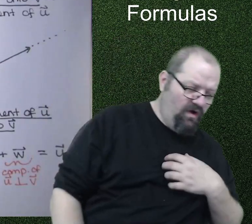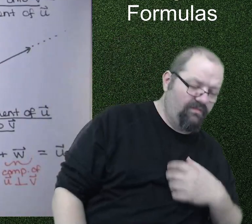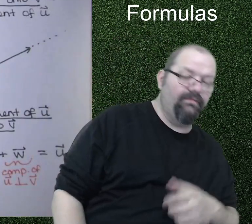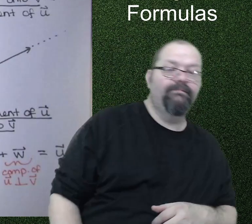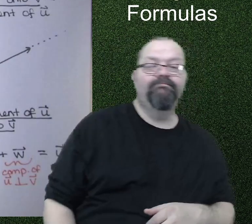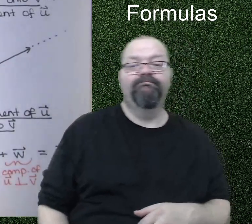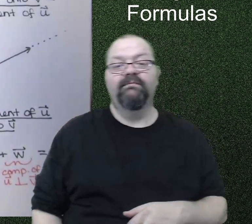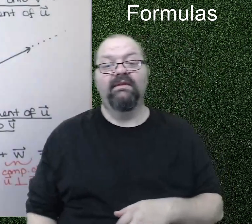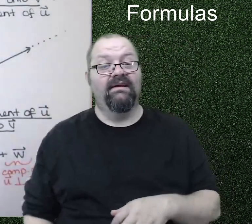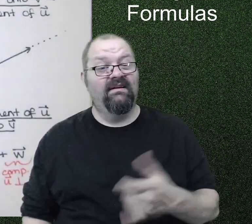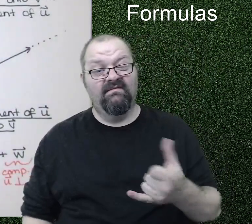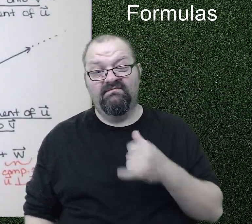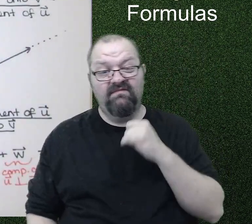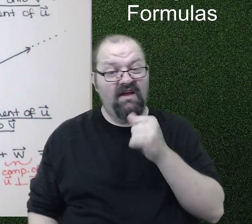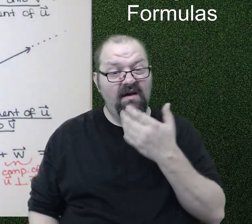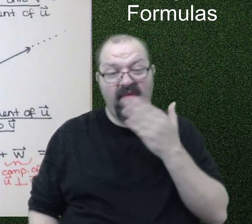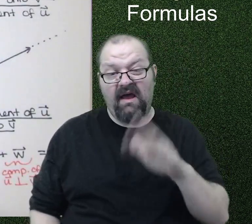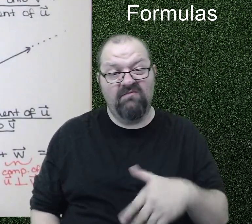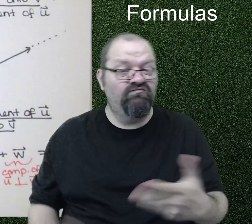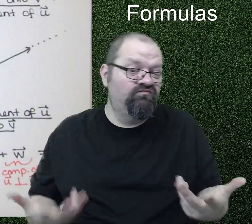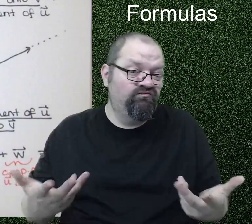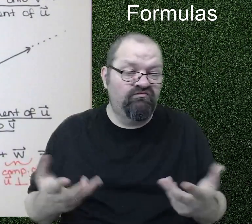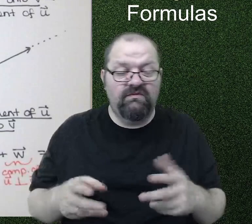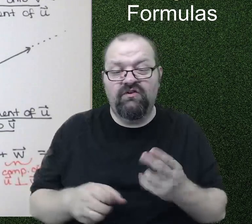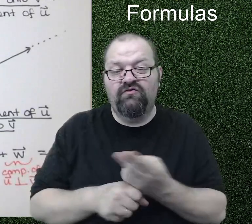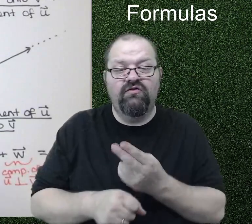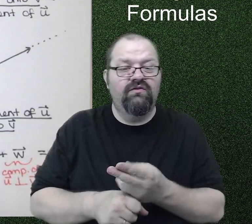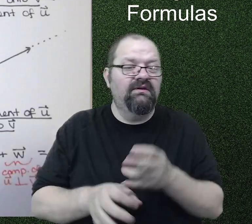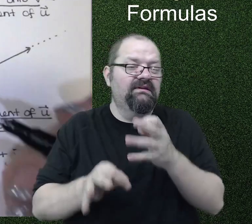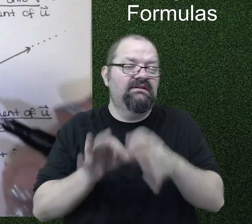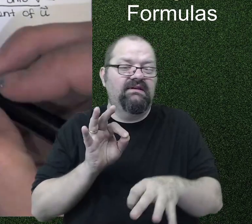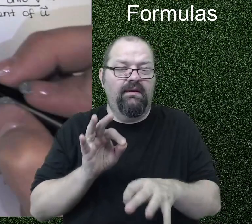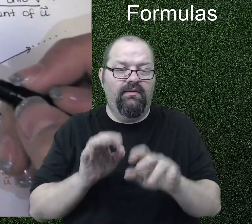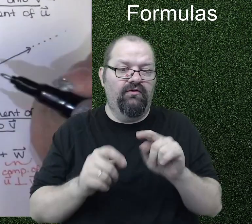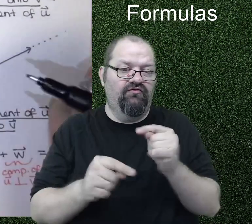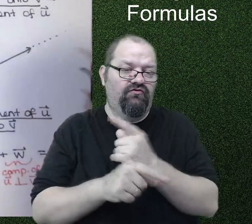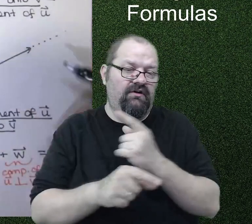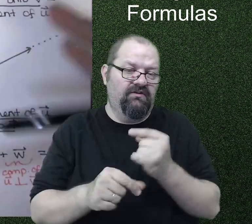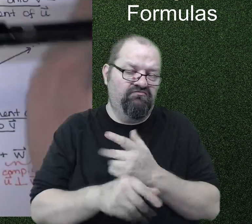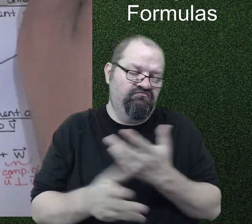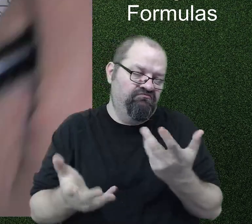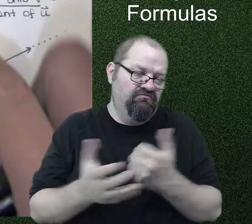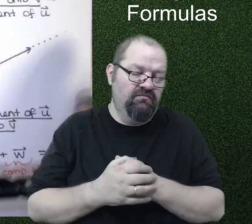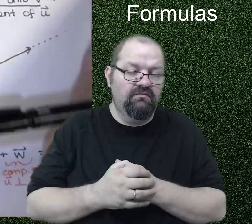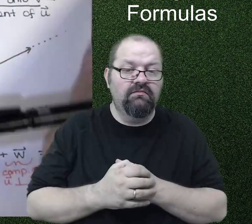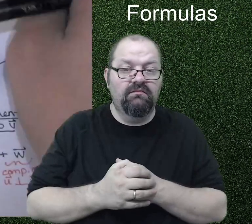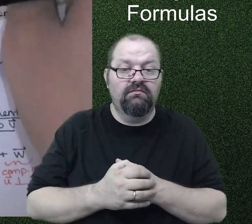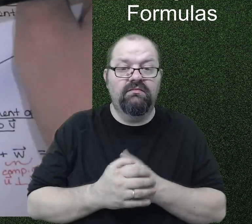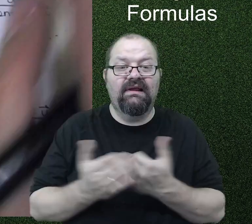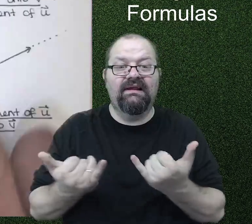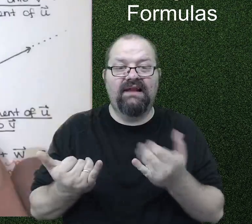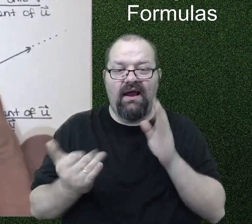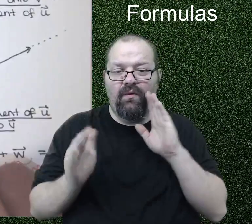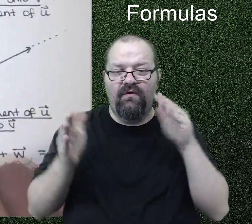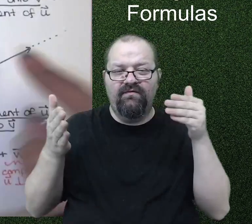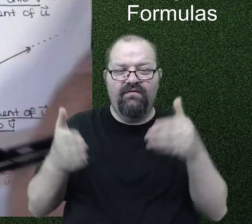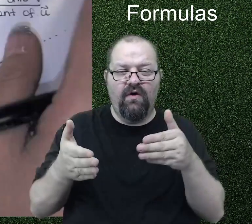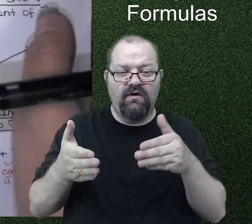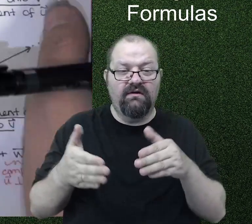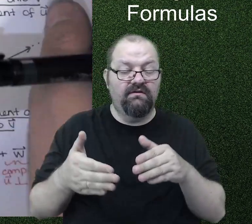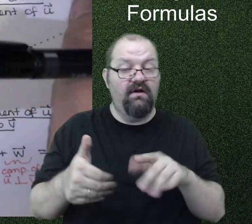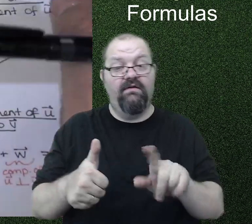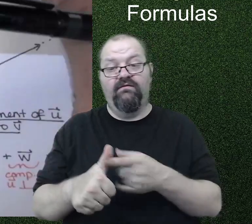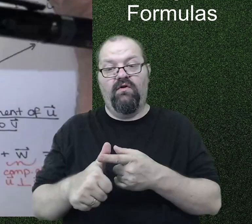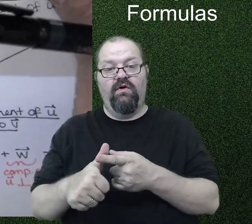That's actually not too bad, just using some simple trig. So let's focus on first just the length